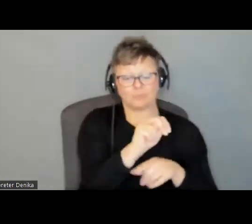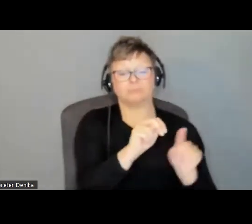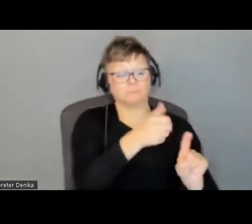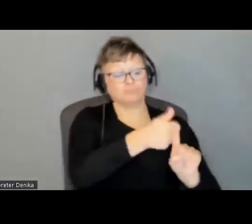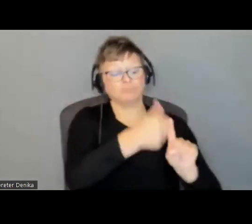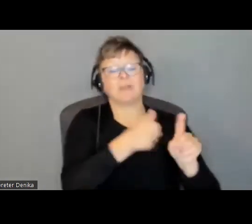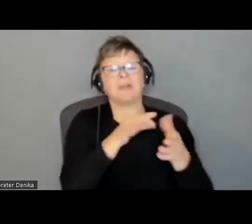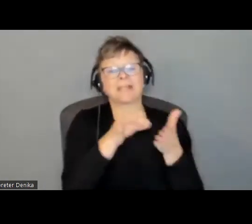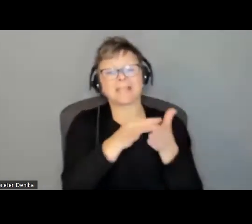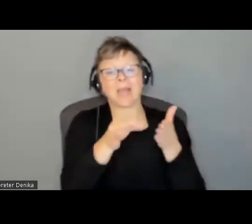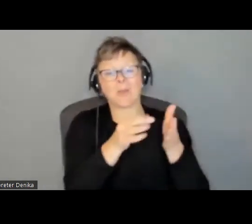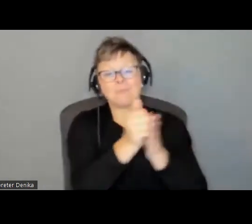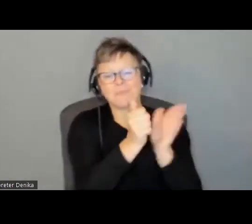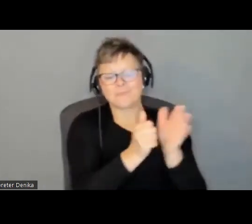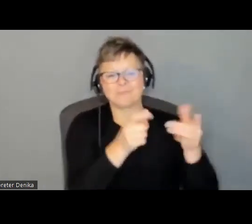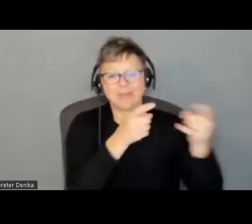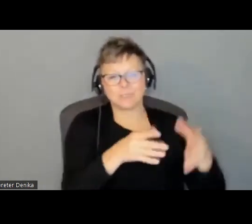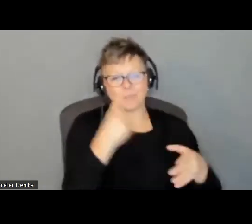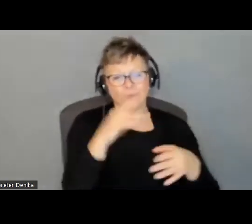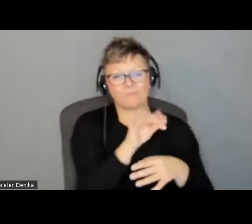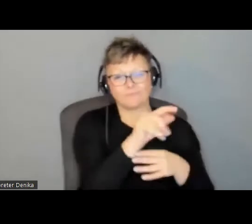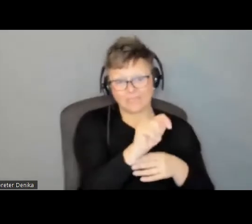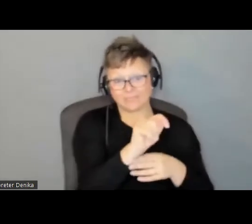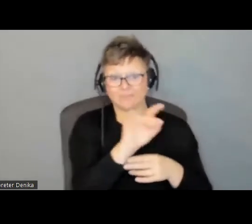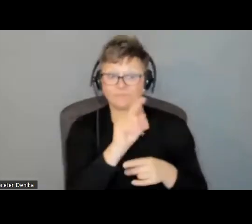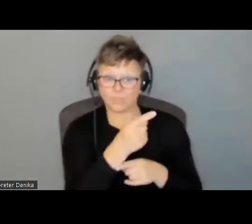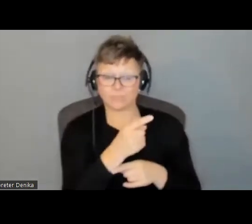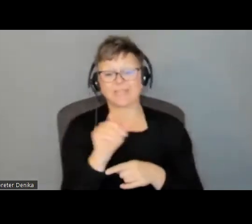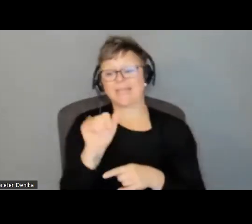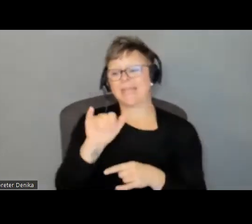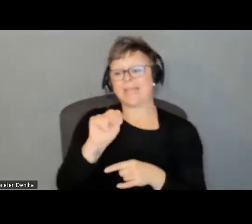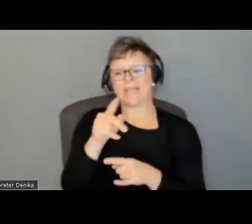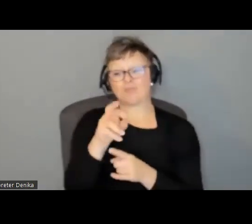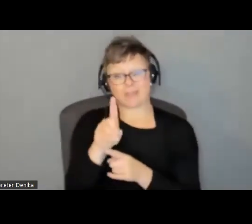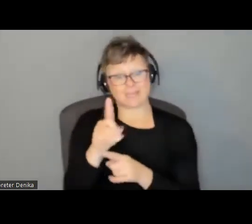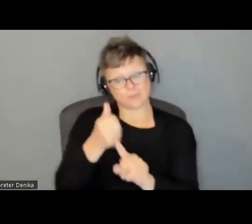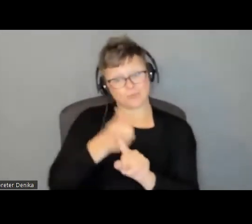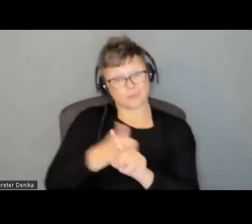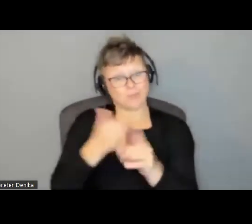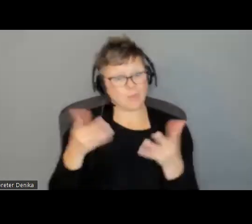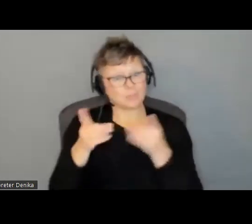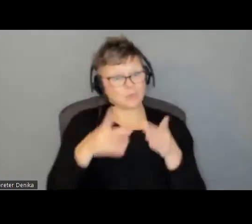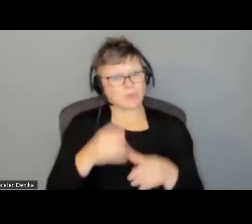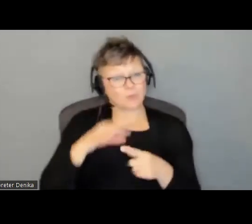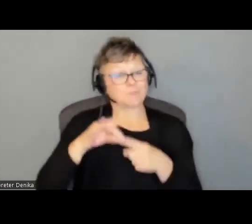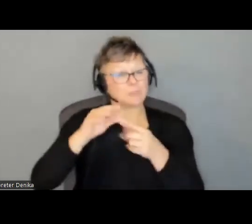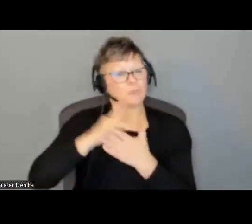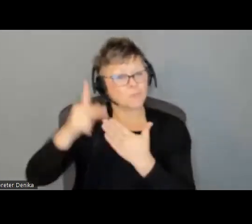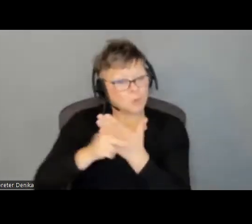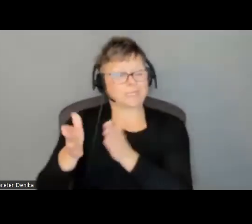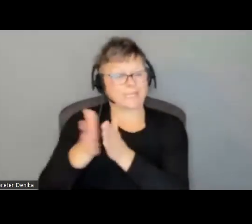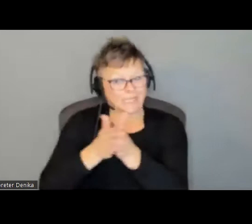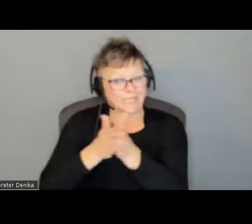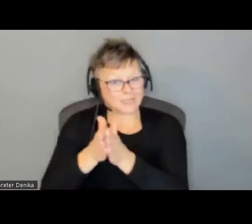at Fit First Technologies. And Ingrid Mushta is the Director of Special Projects and Innovation at the Ontario